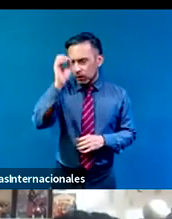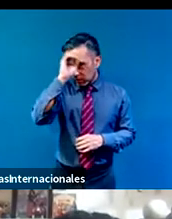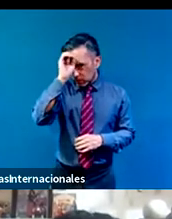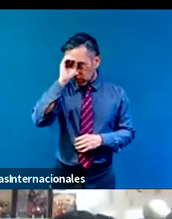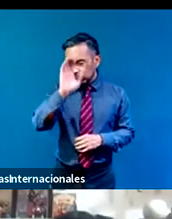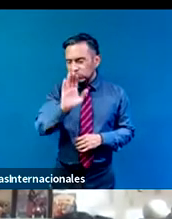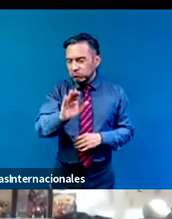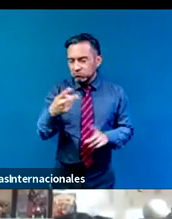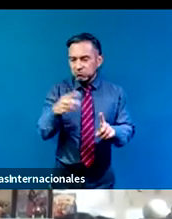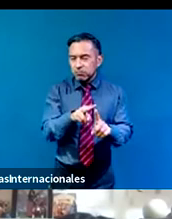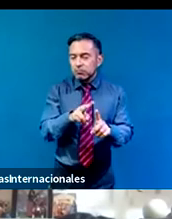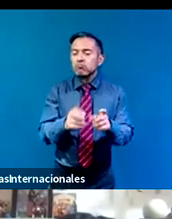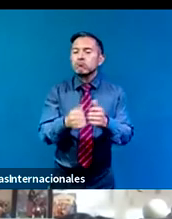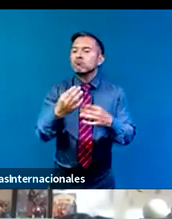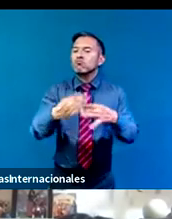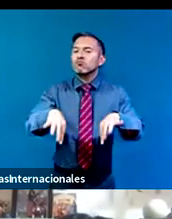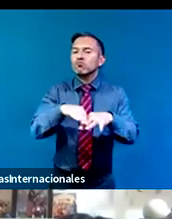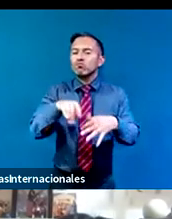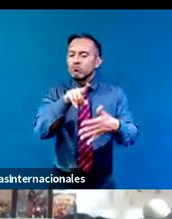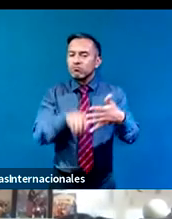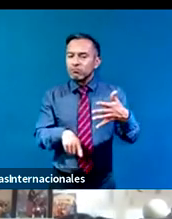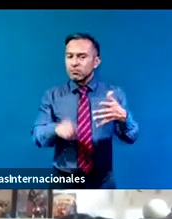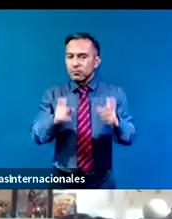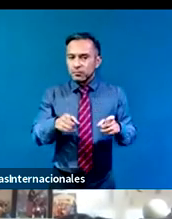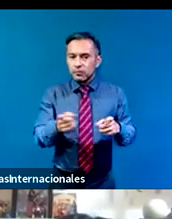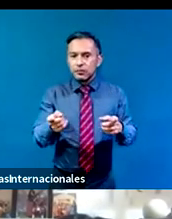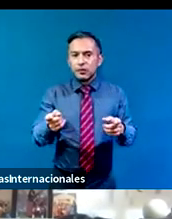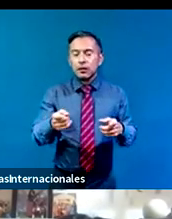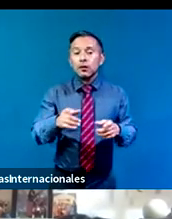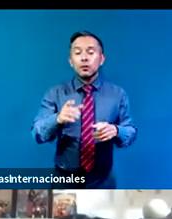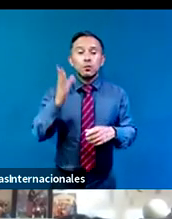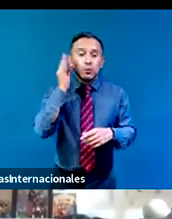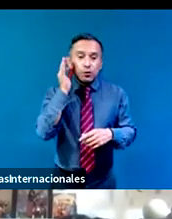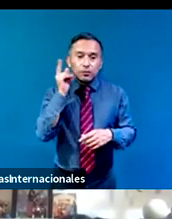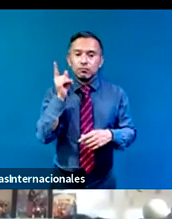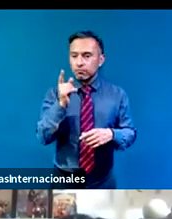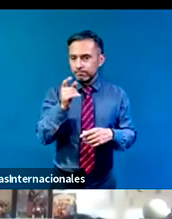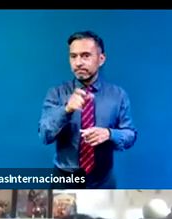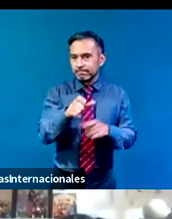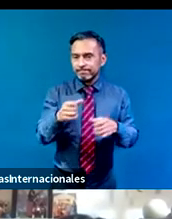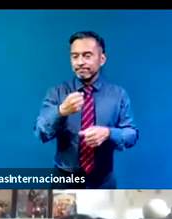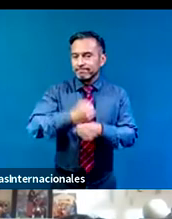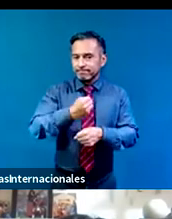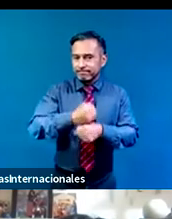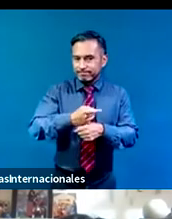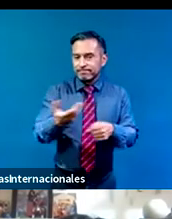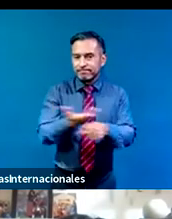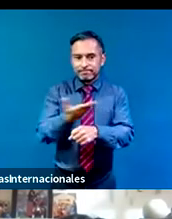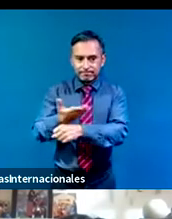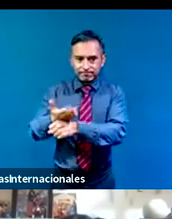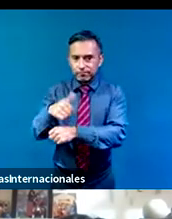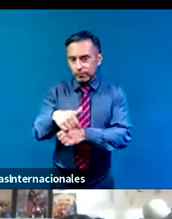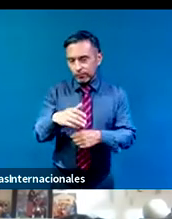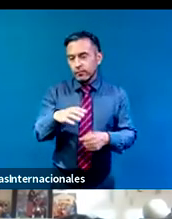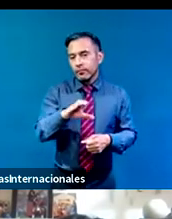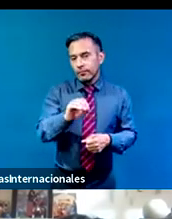high unemployment of women that was exacerbated by the COVID-19 crisis? Women have seen their income drastically